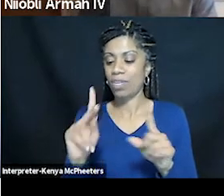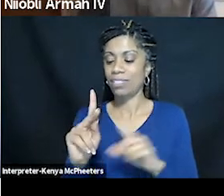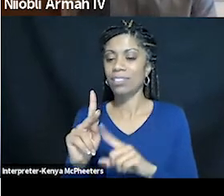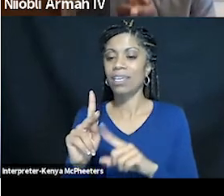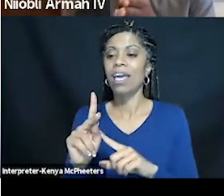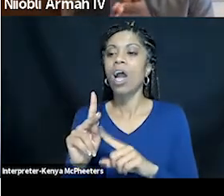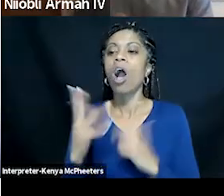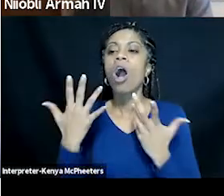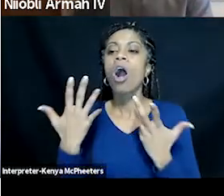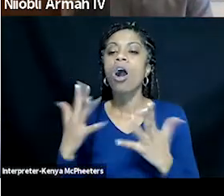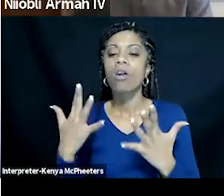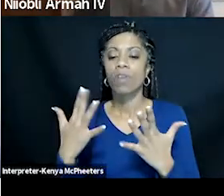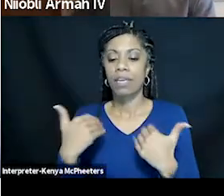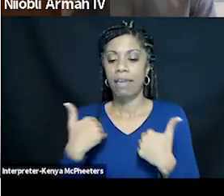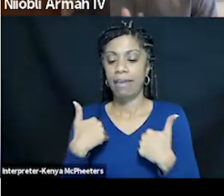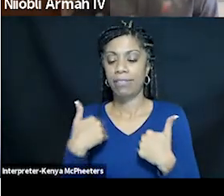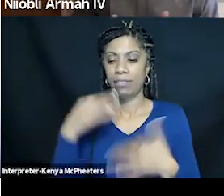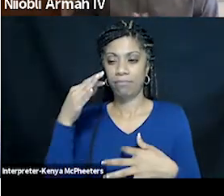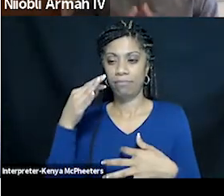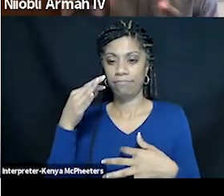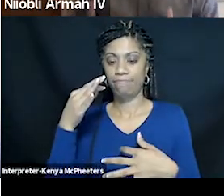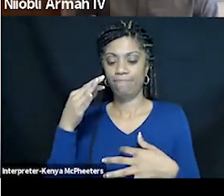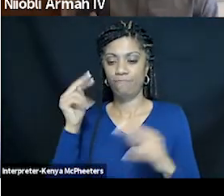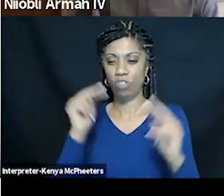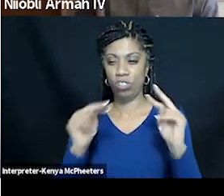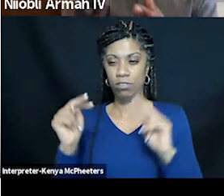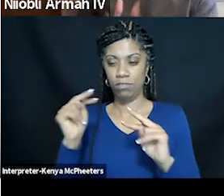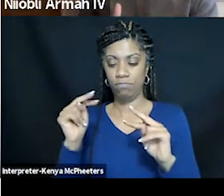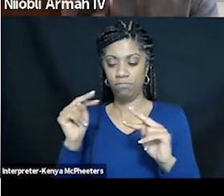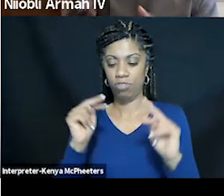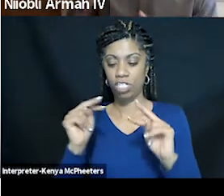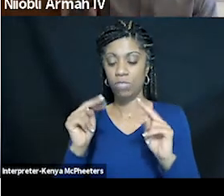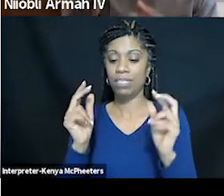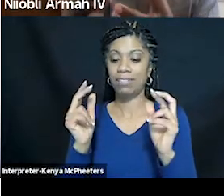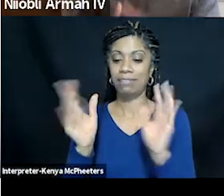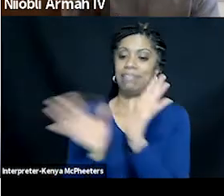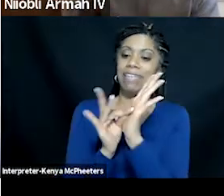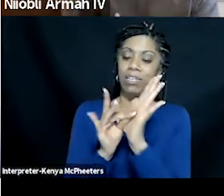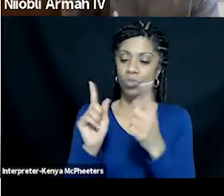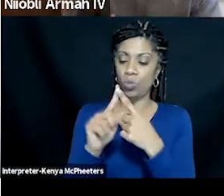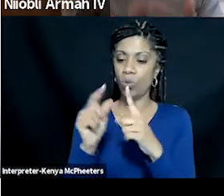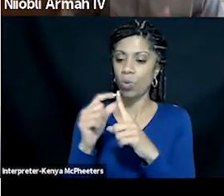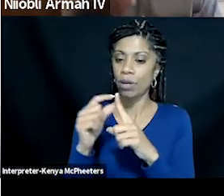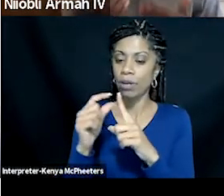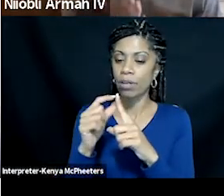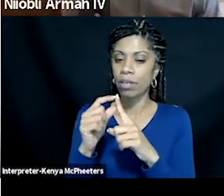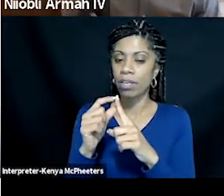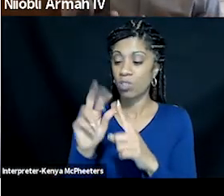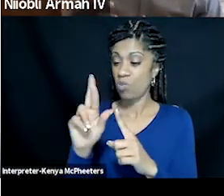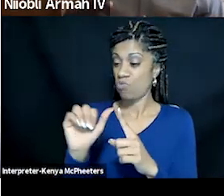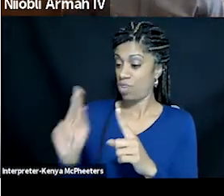is important for the communications professional because you all help package and solidify causes and issues. So if you